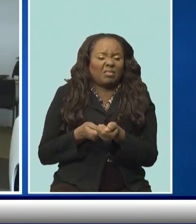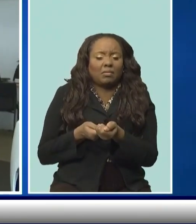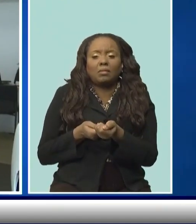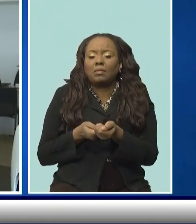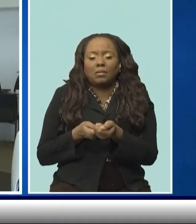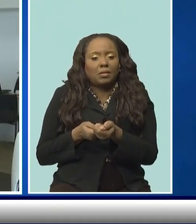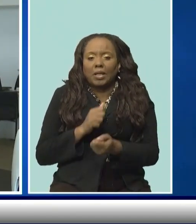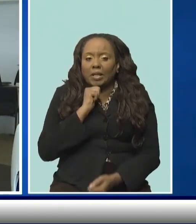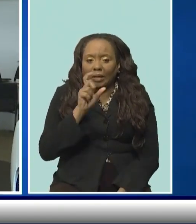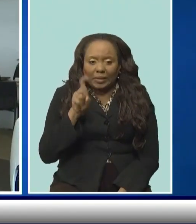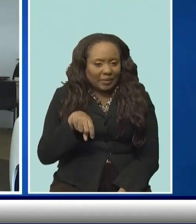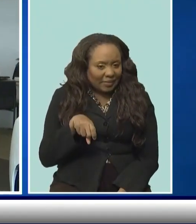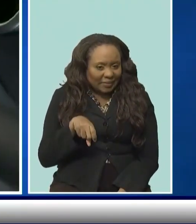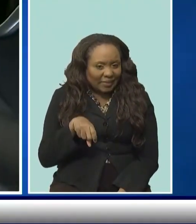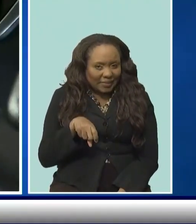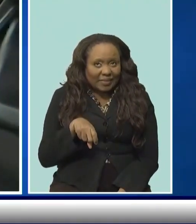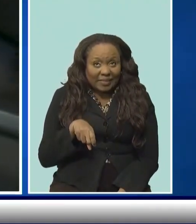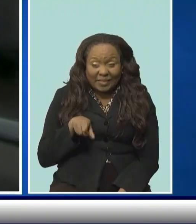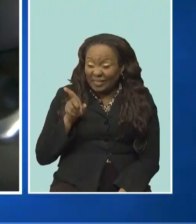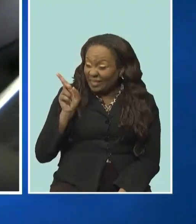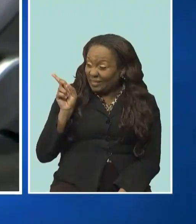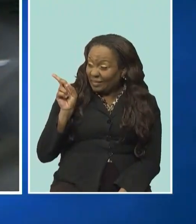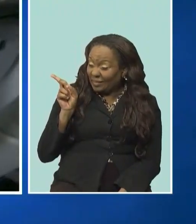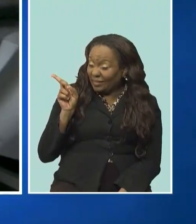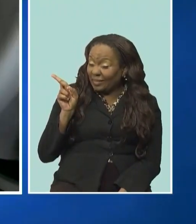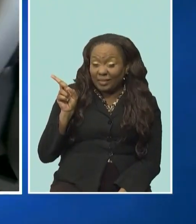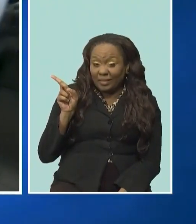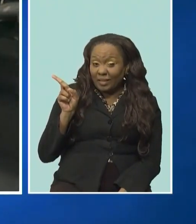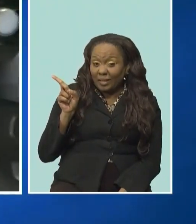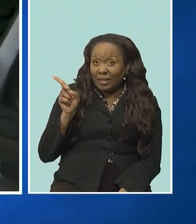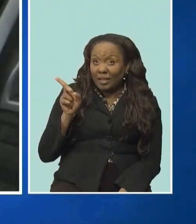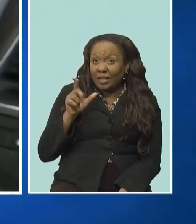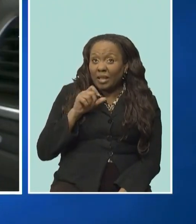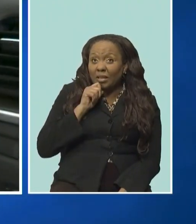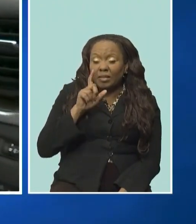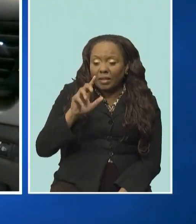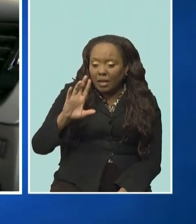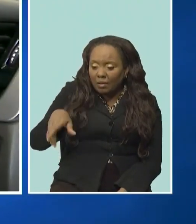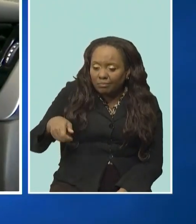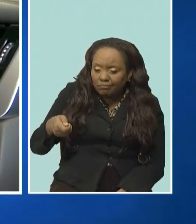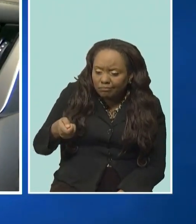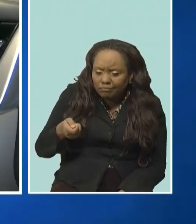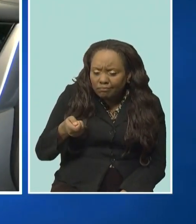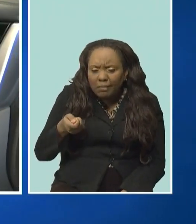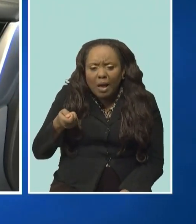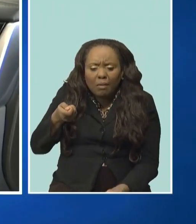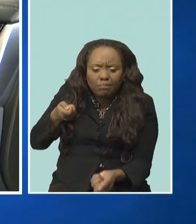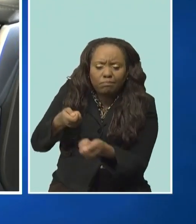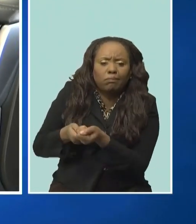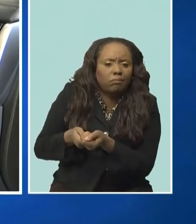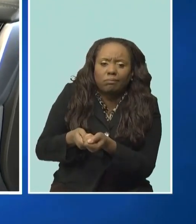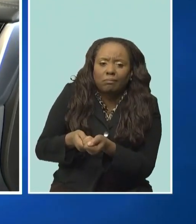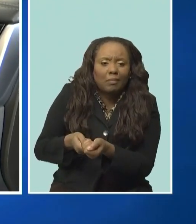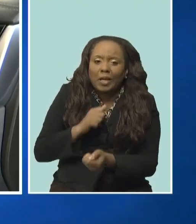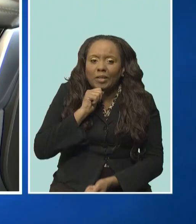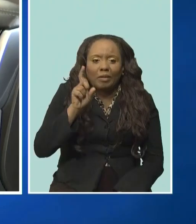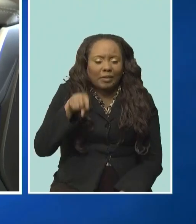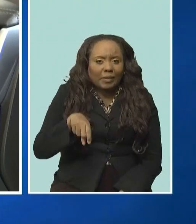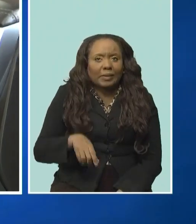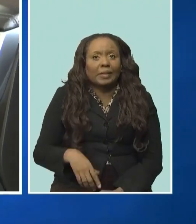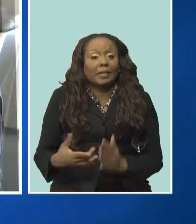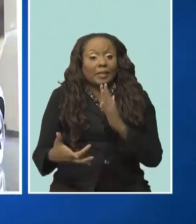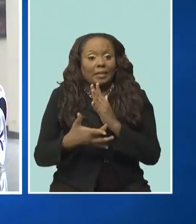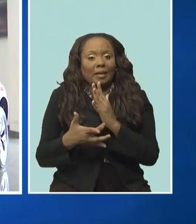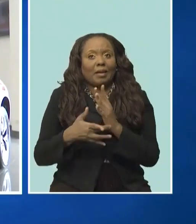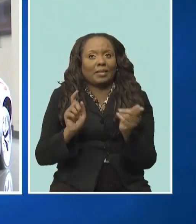head, because with this vehicle, you do not actually have to go and physically plug it into a charger. Technology has changed, and the Nissan